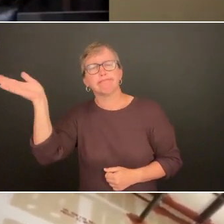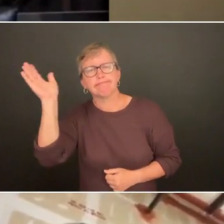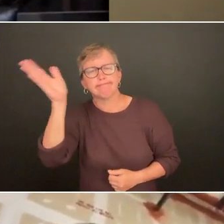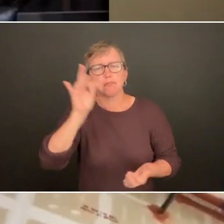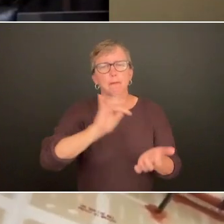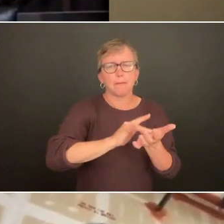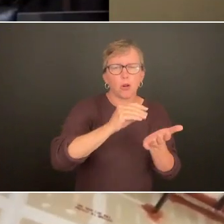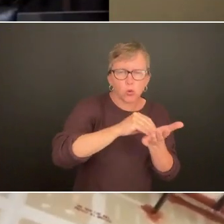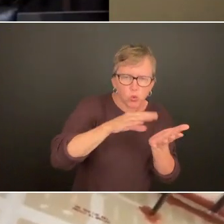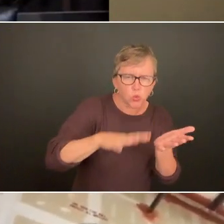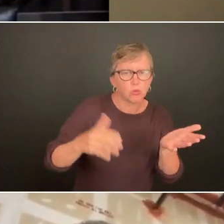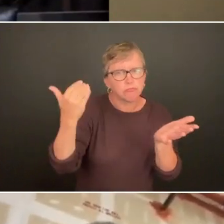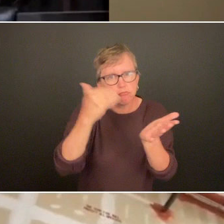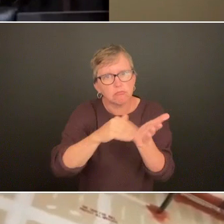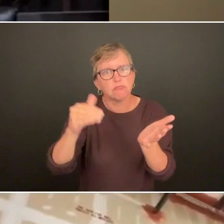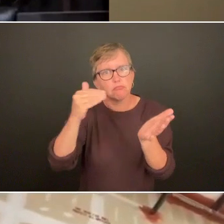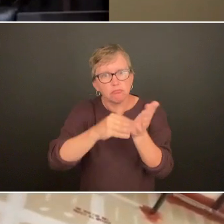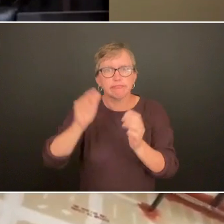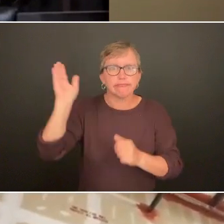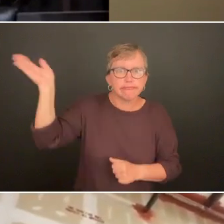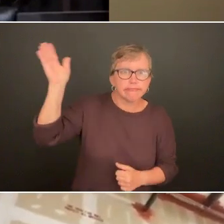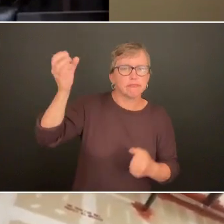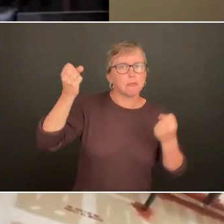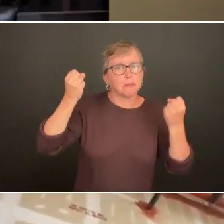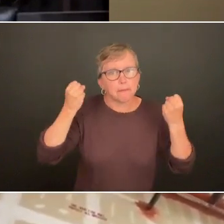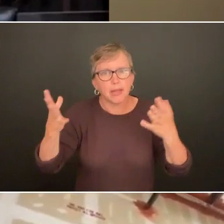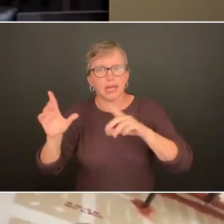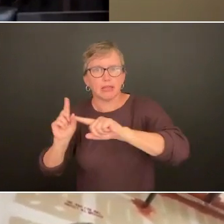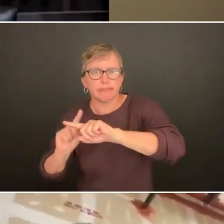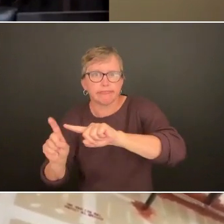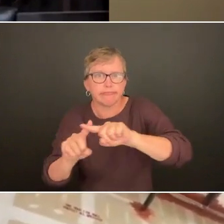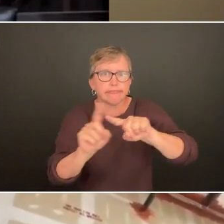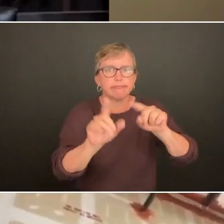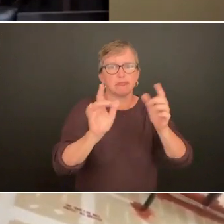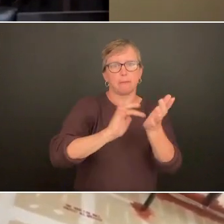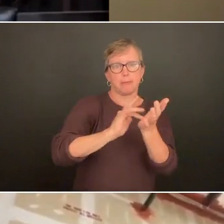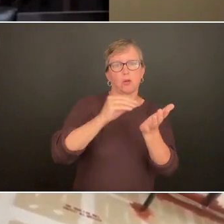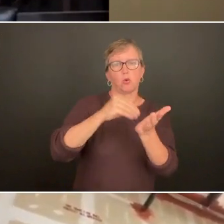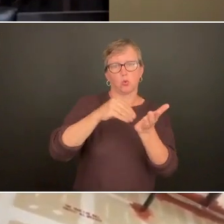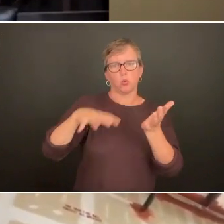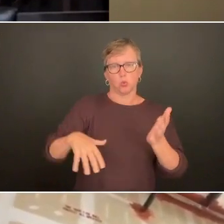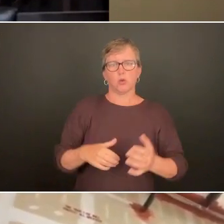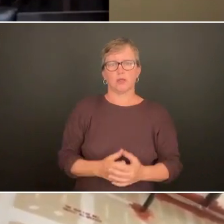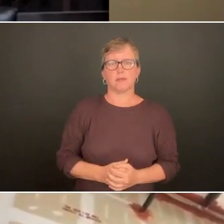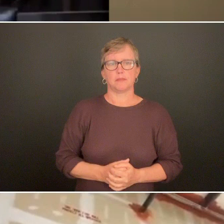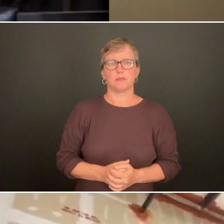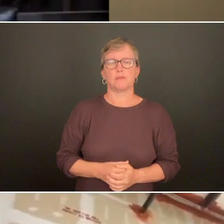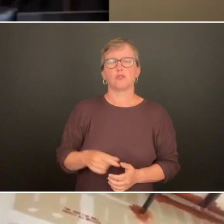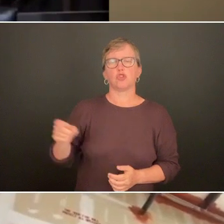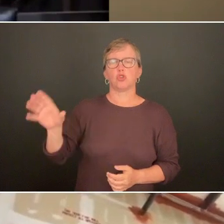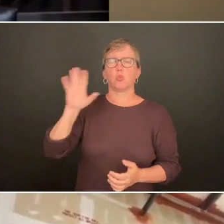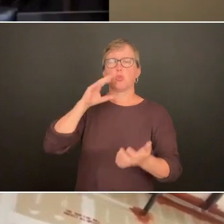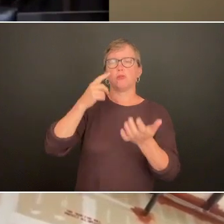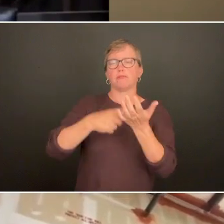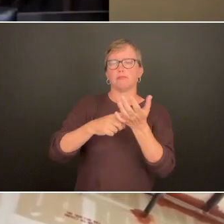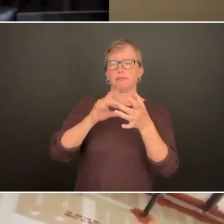the medical students, a bunch of them for over and over again, she said, multiple groups. And